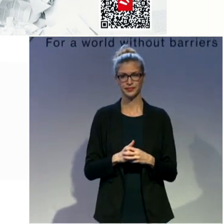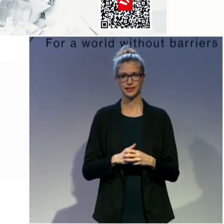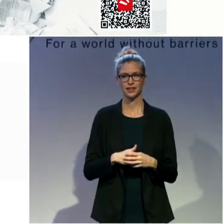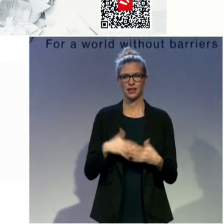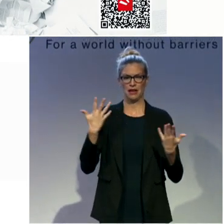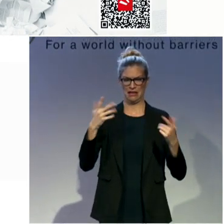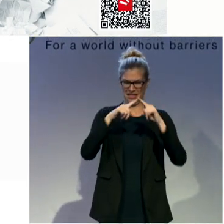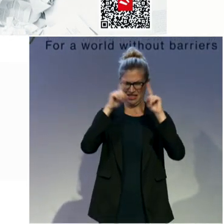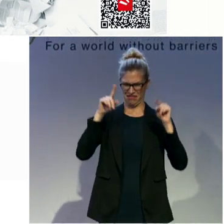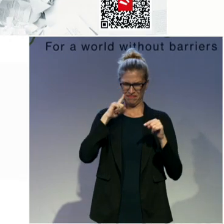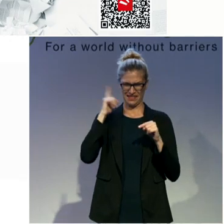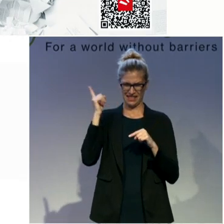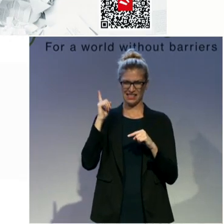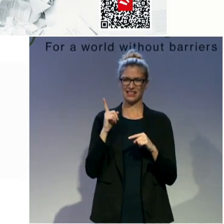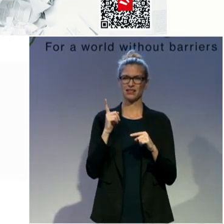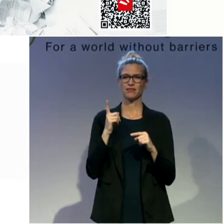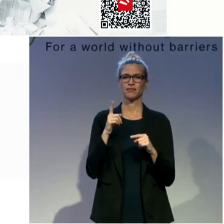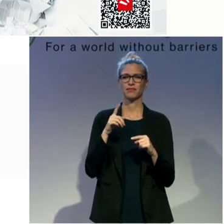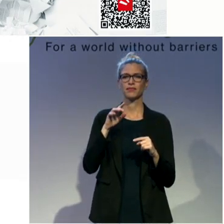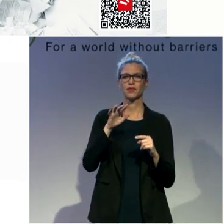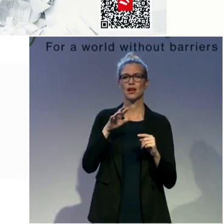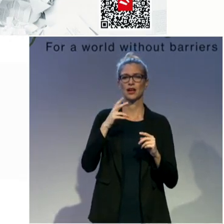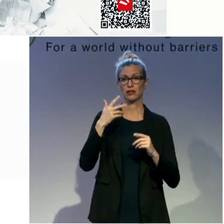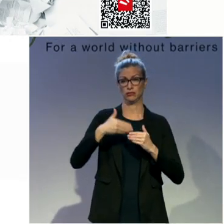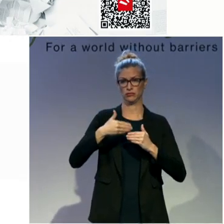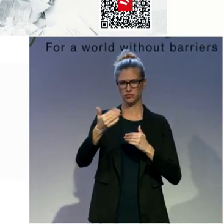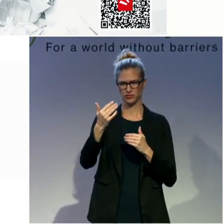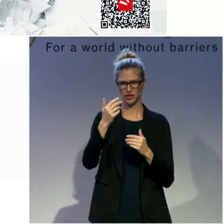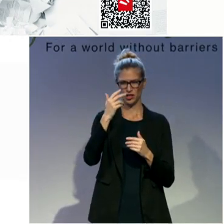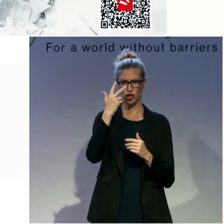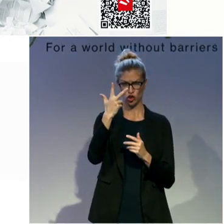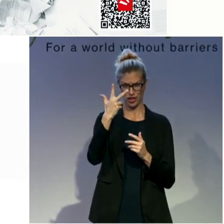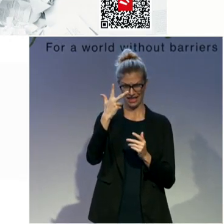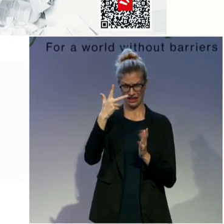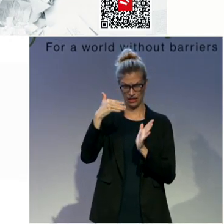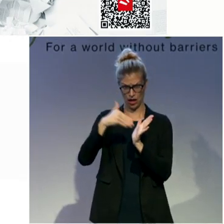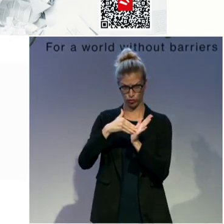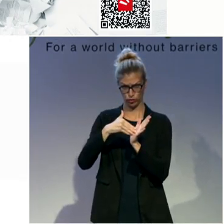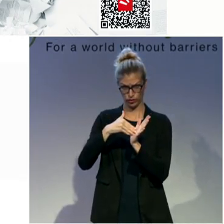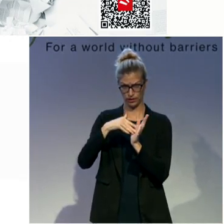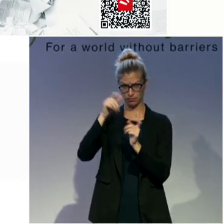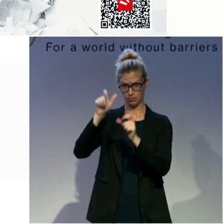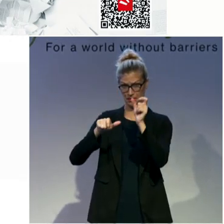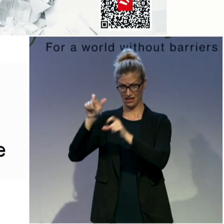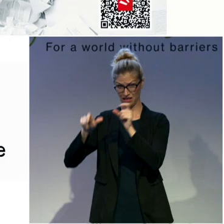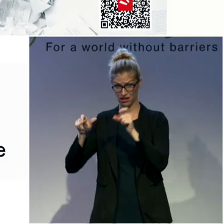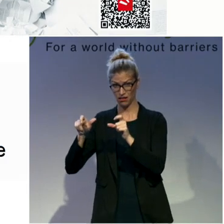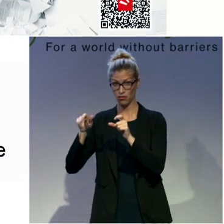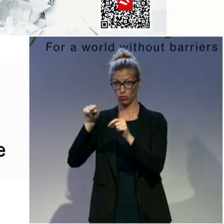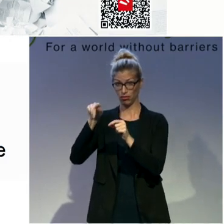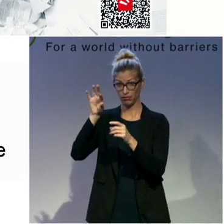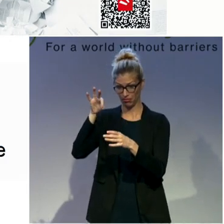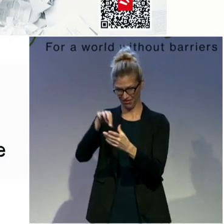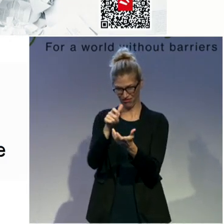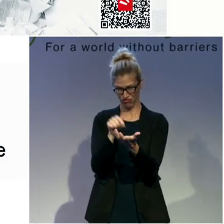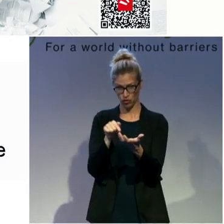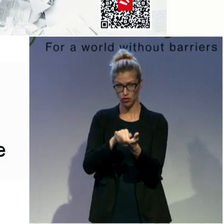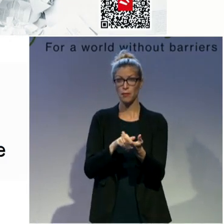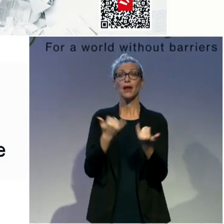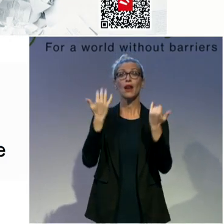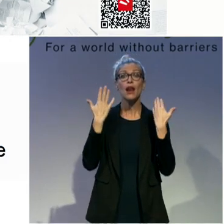had 30,000 users. And now we have 1 million users for this daily